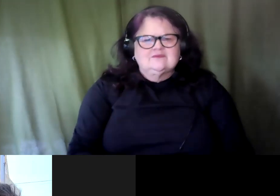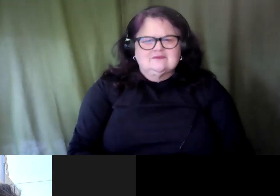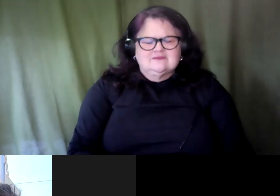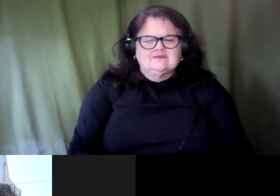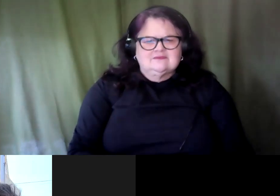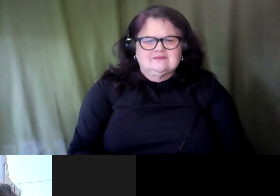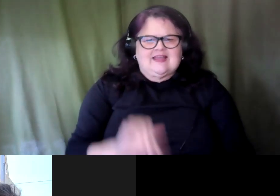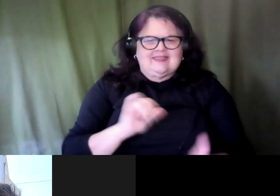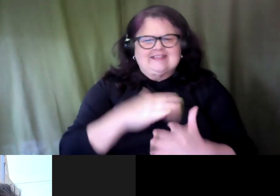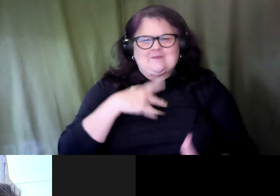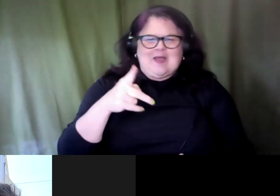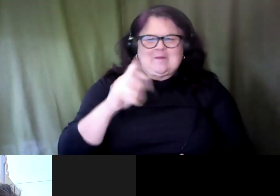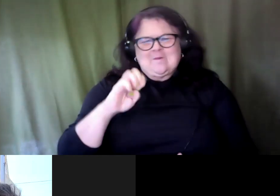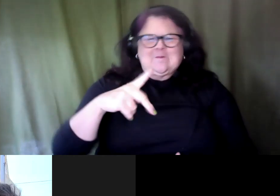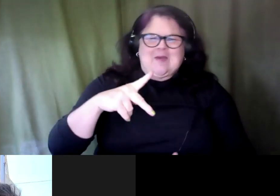That's my pep talk.